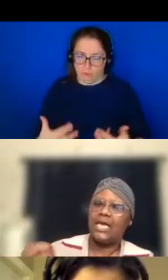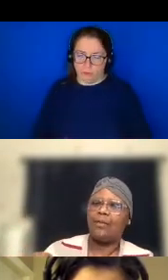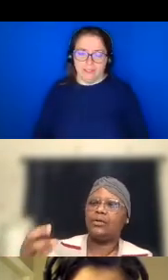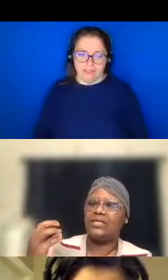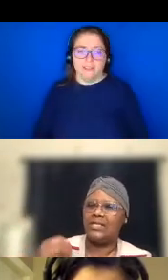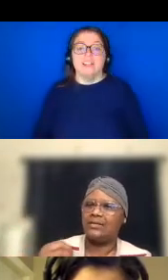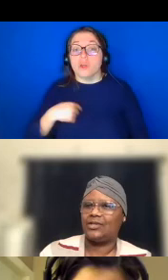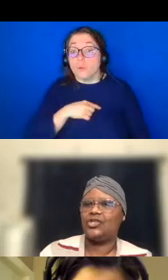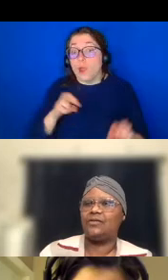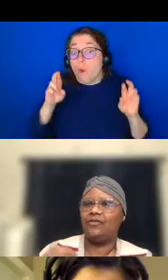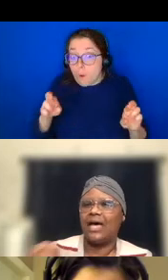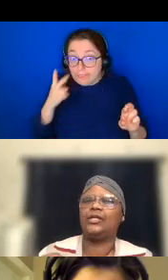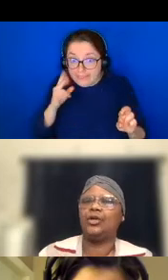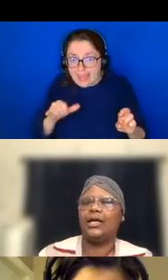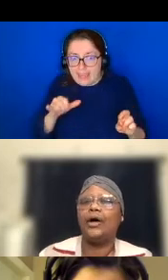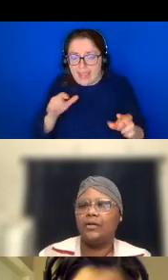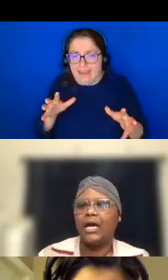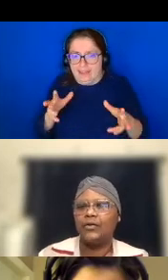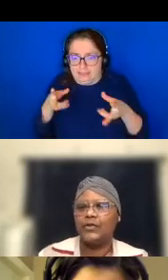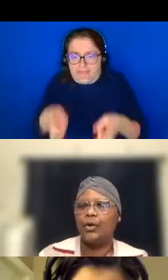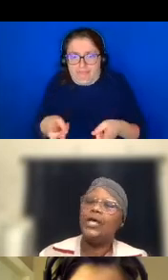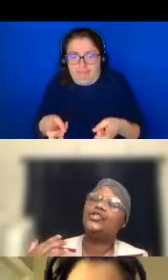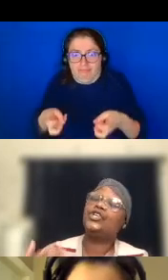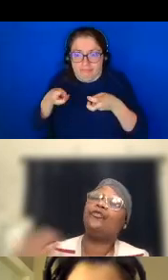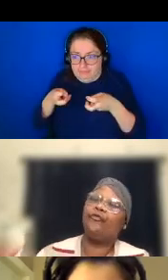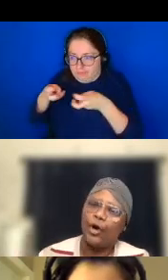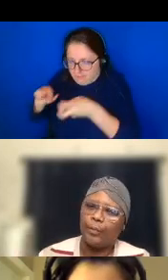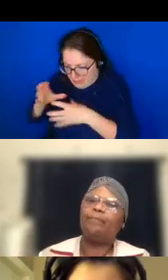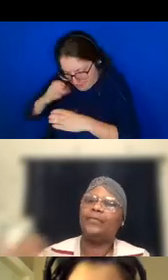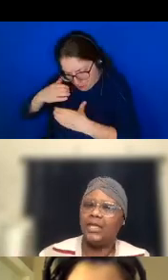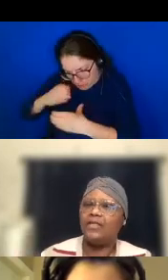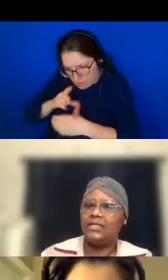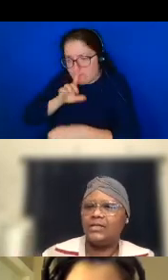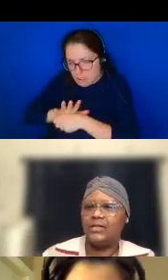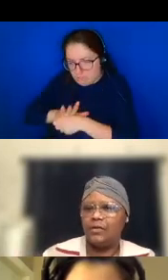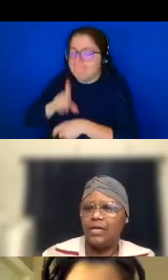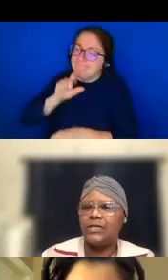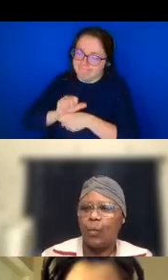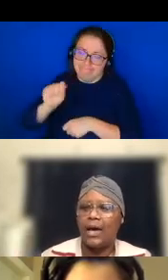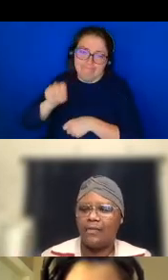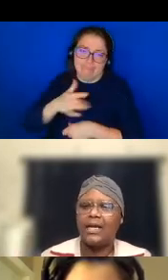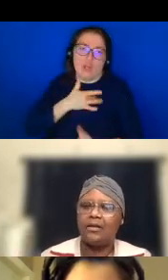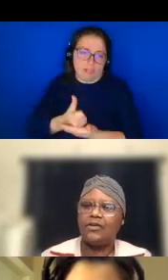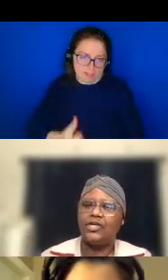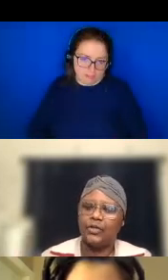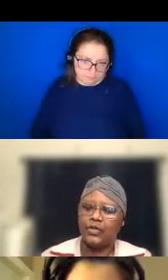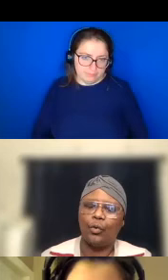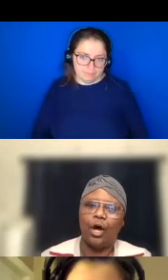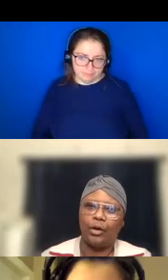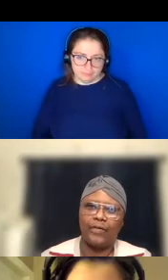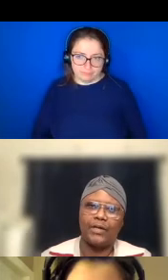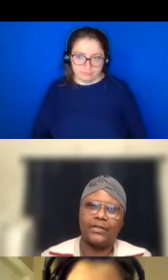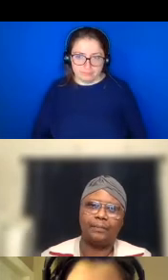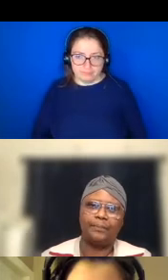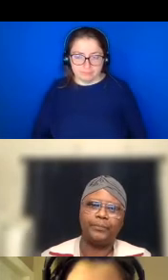to be able to take sections of that to look at under the microscope to confirm that this is the reason why that individual is no longer